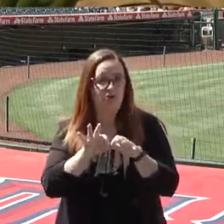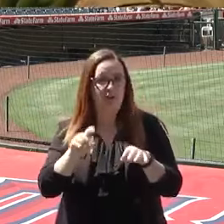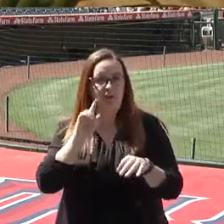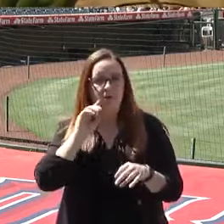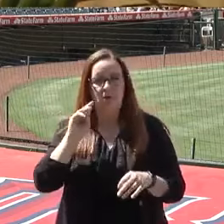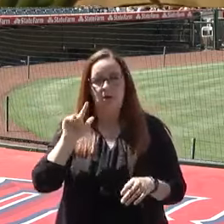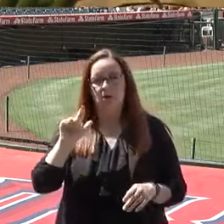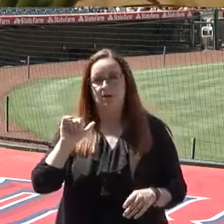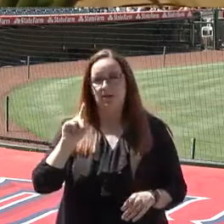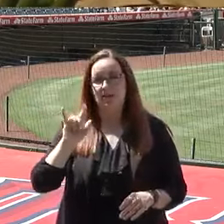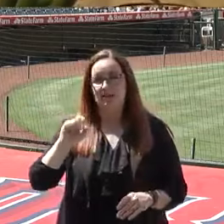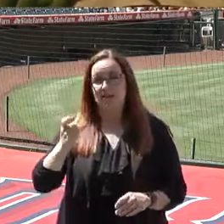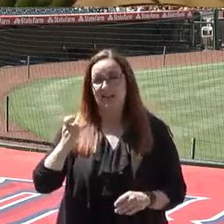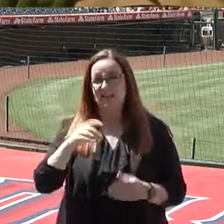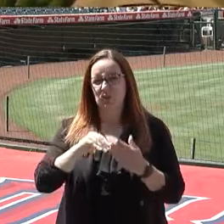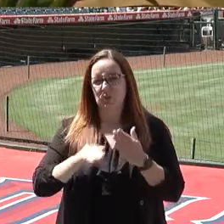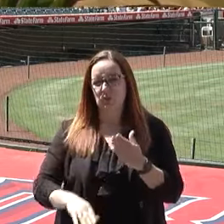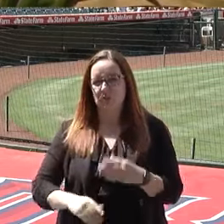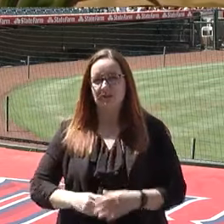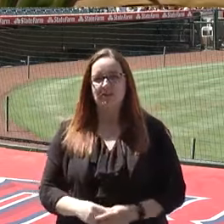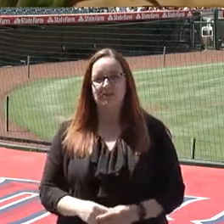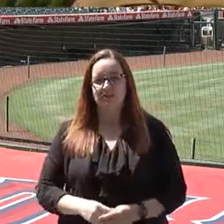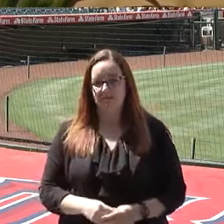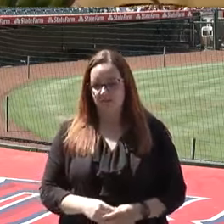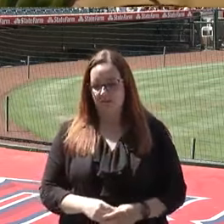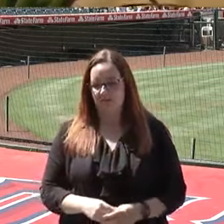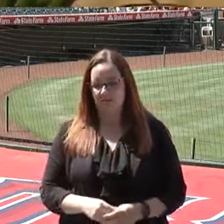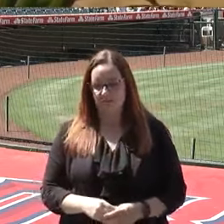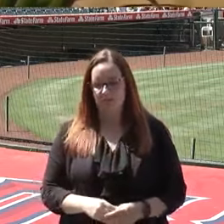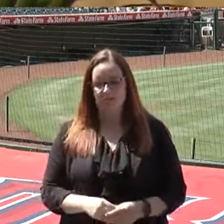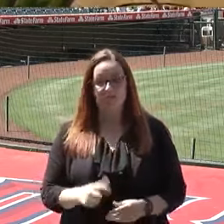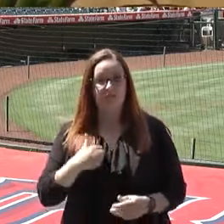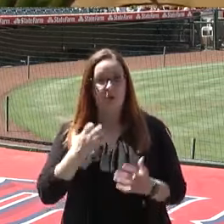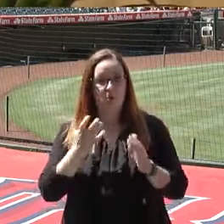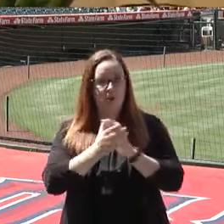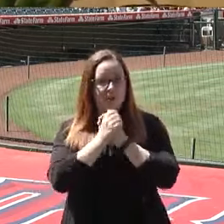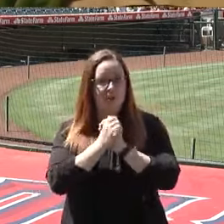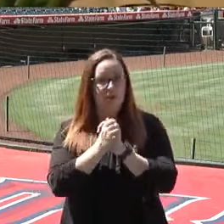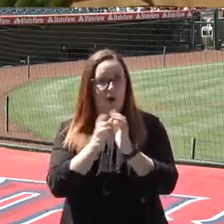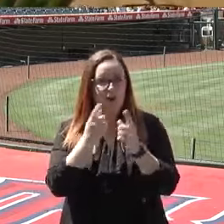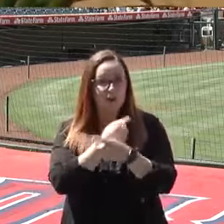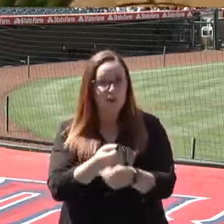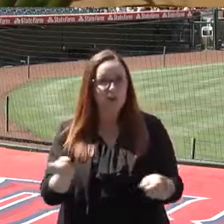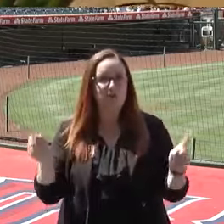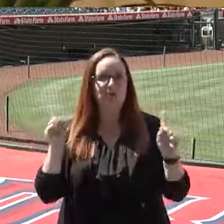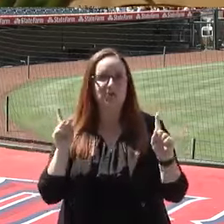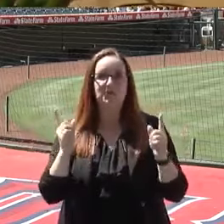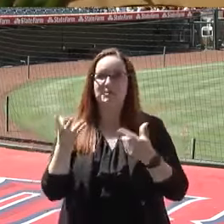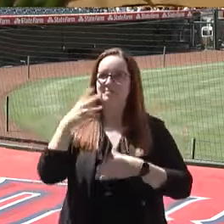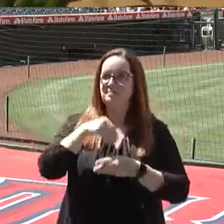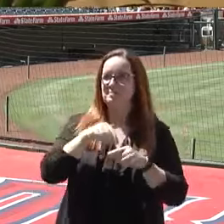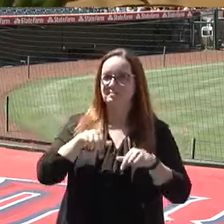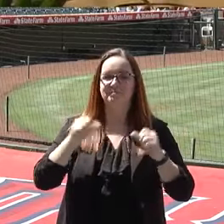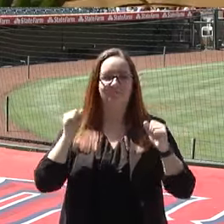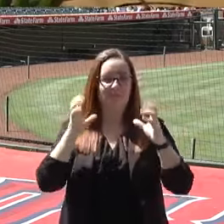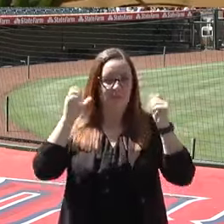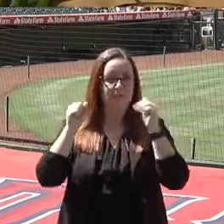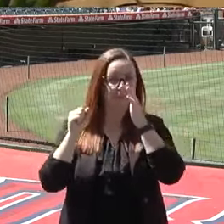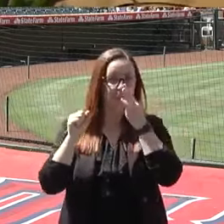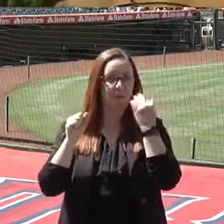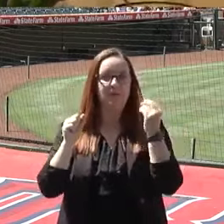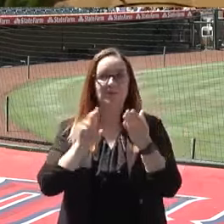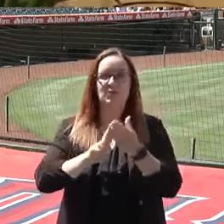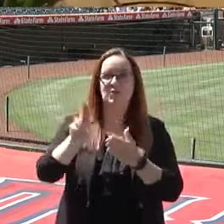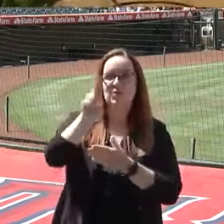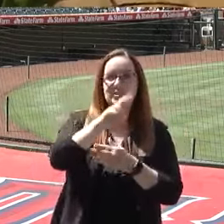students. I share these with you to congratulate you for being part of building this great university. You are